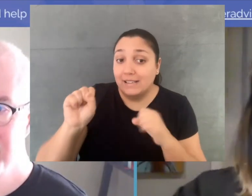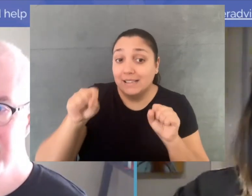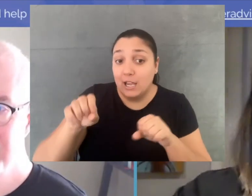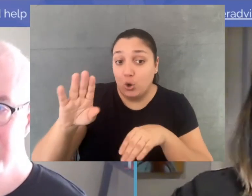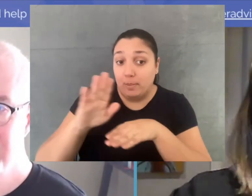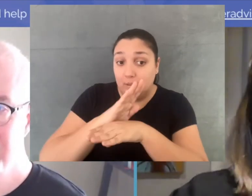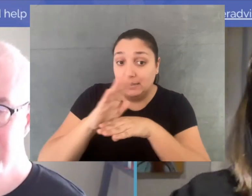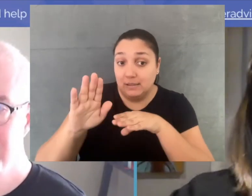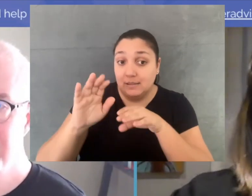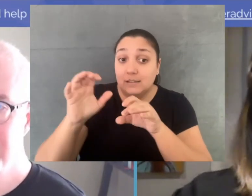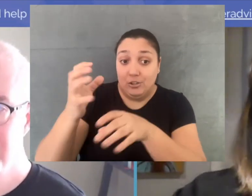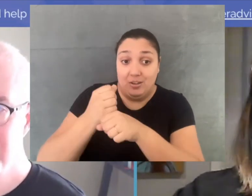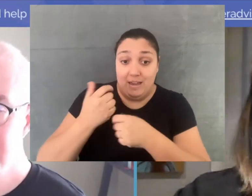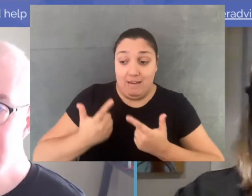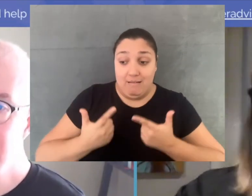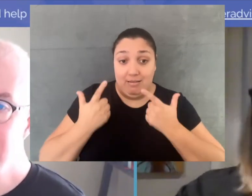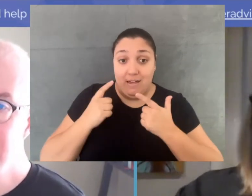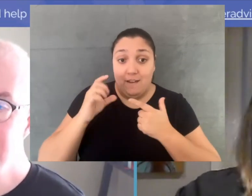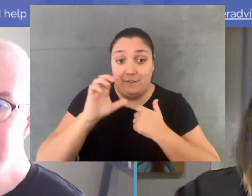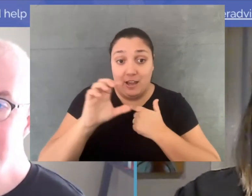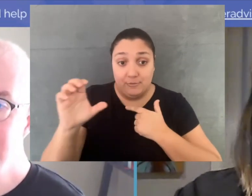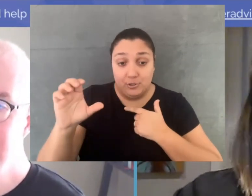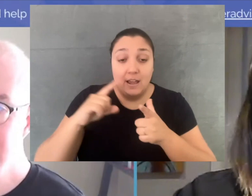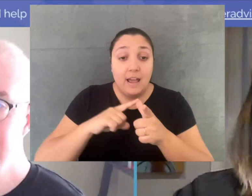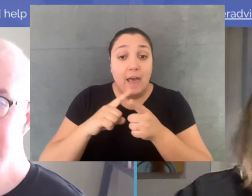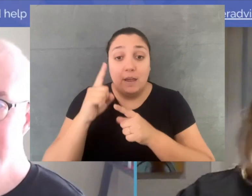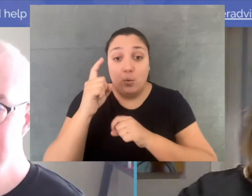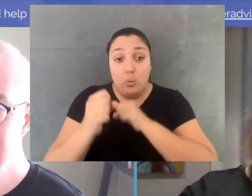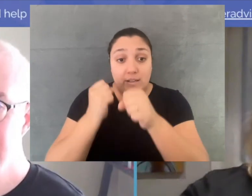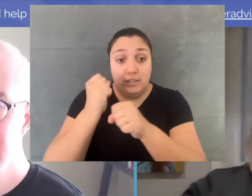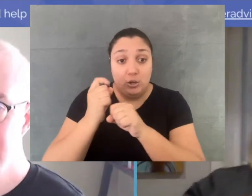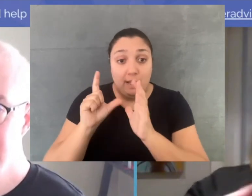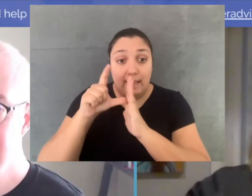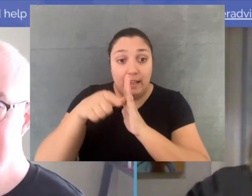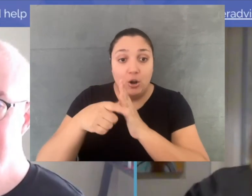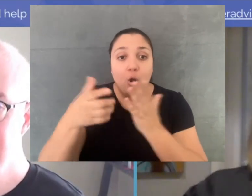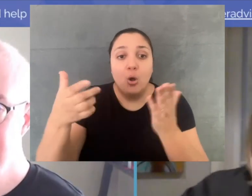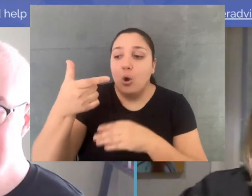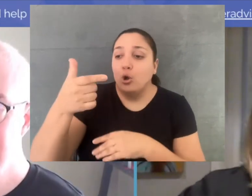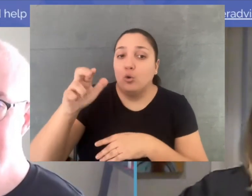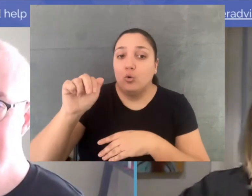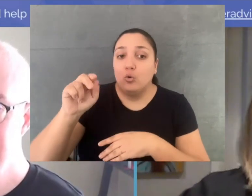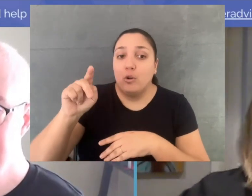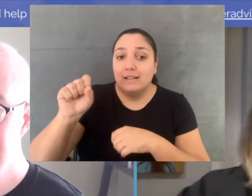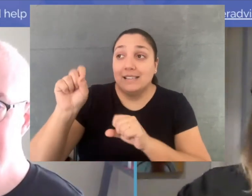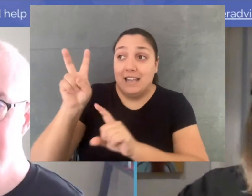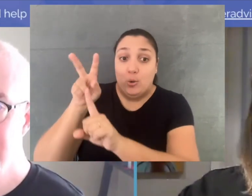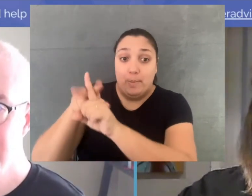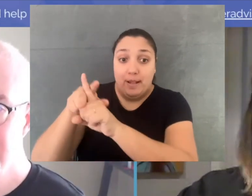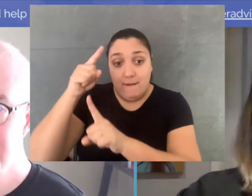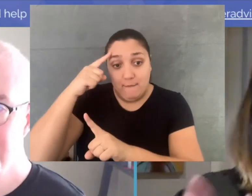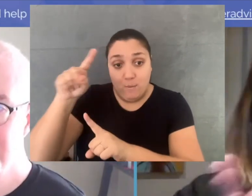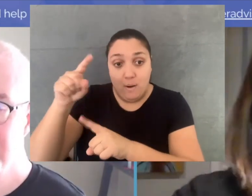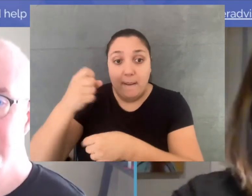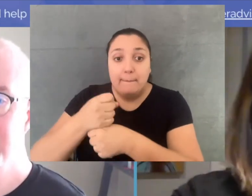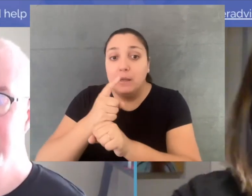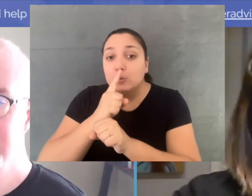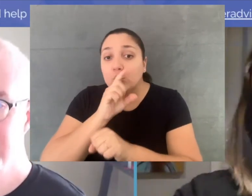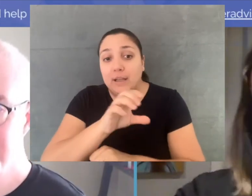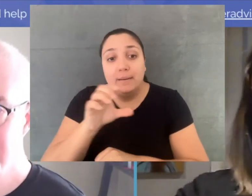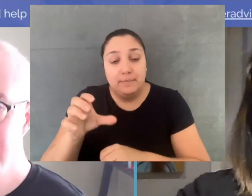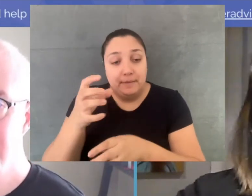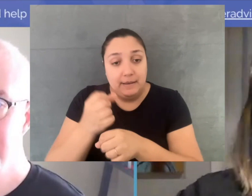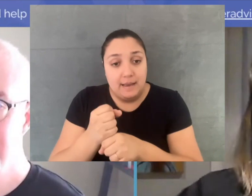go after to ensure that you can get that live captioner next? And then a year later, okay, what grants can you now apply for that you've gotten